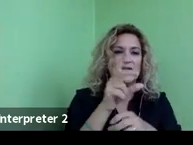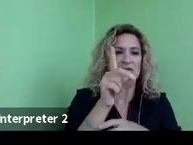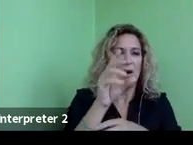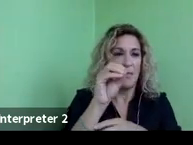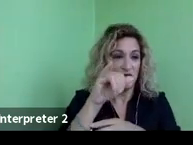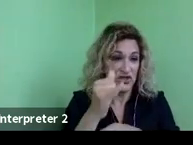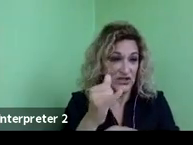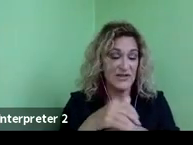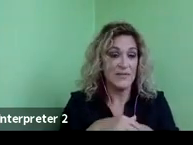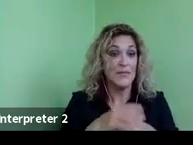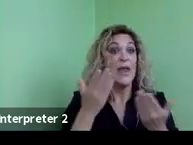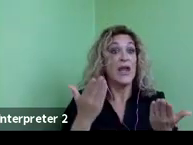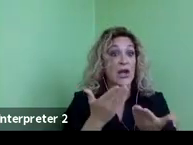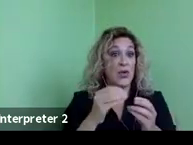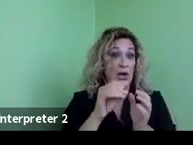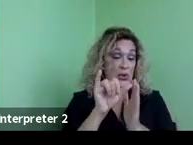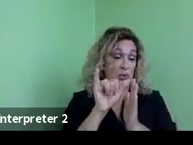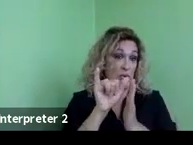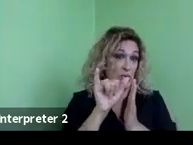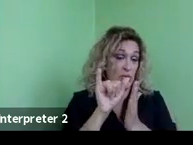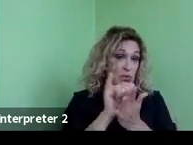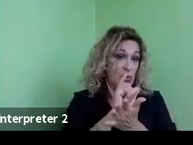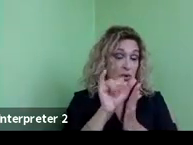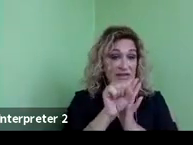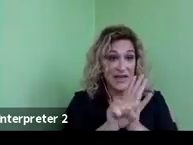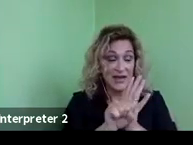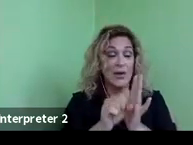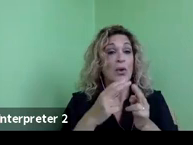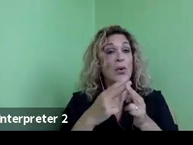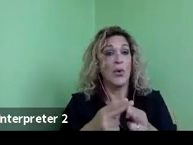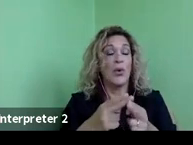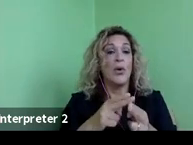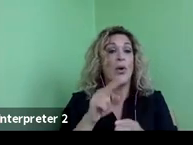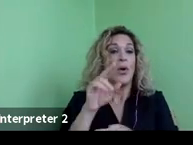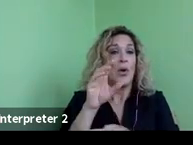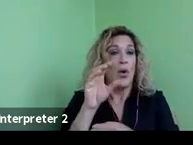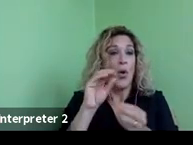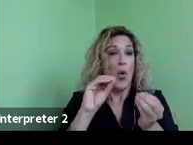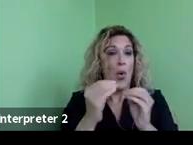State, that's OVS funding, so Office of Victim Services, I believe.